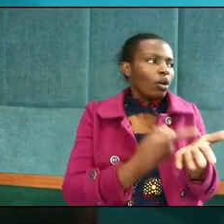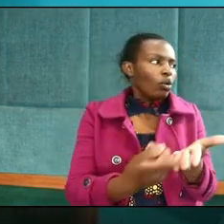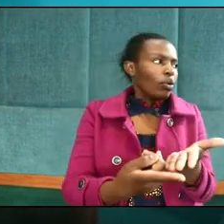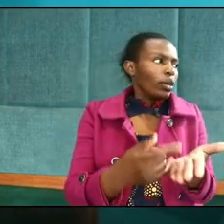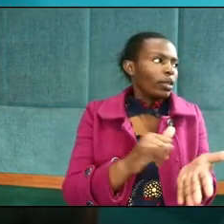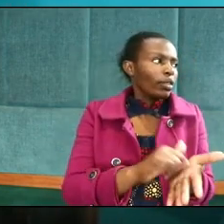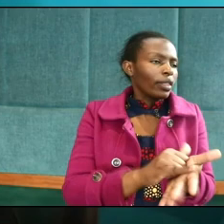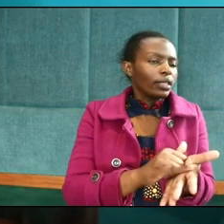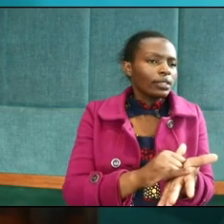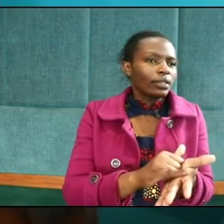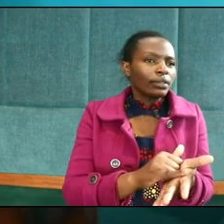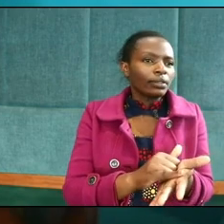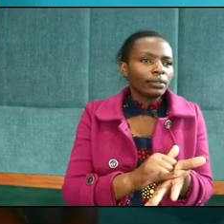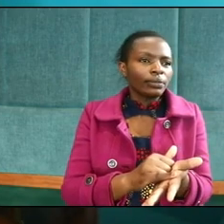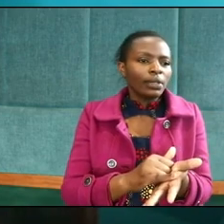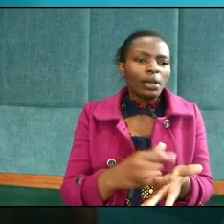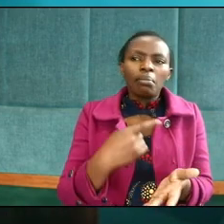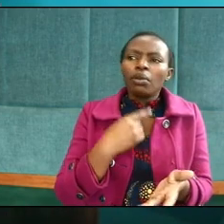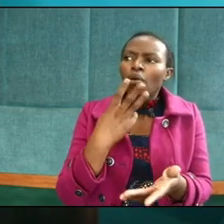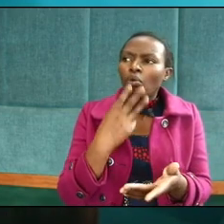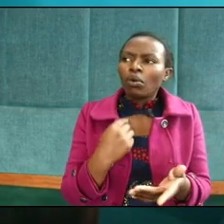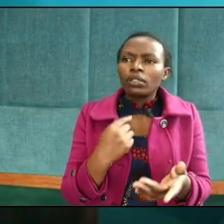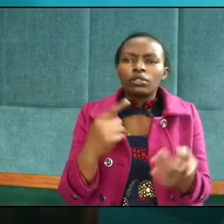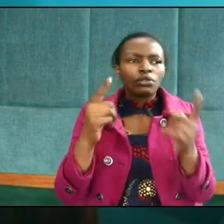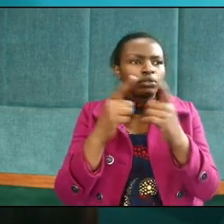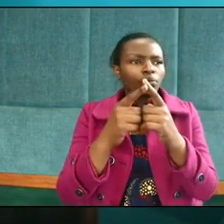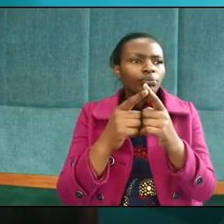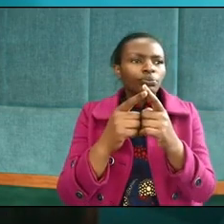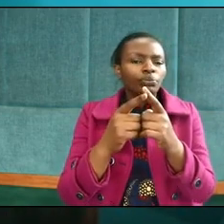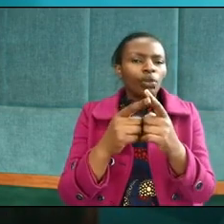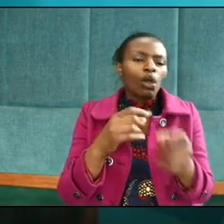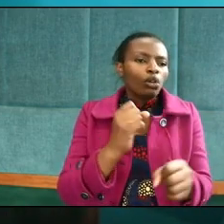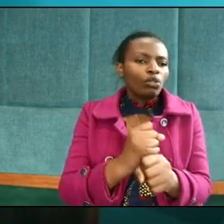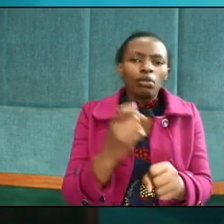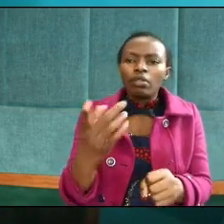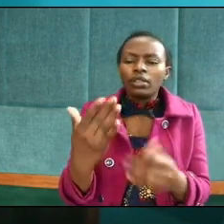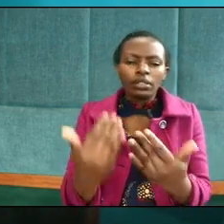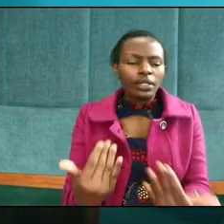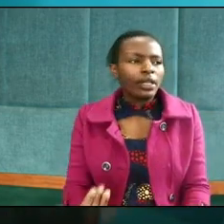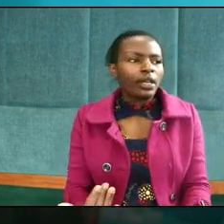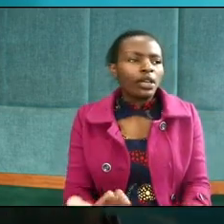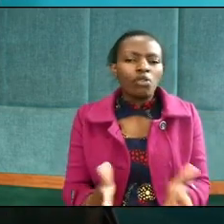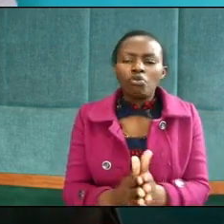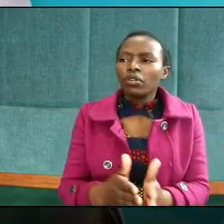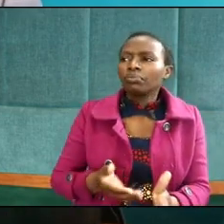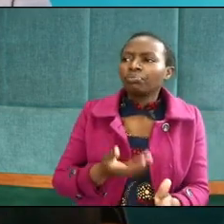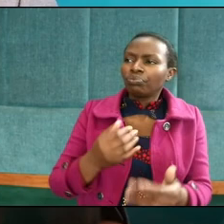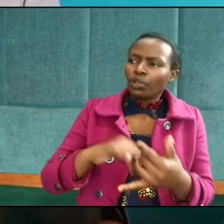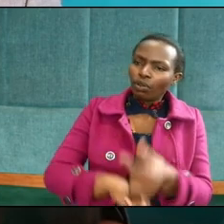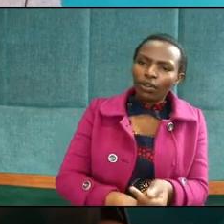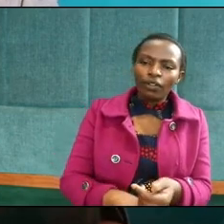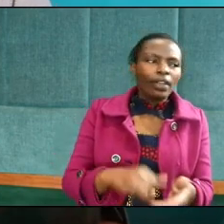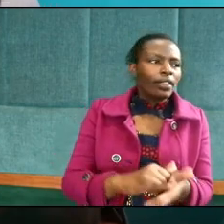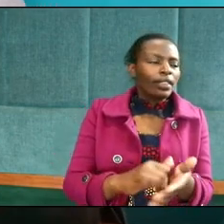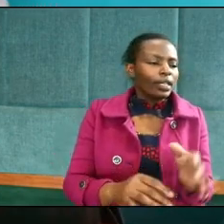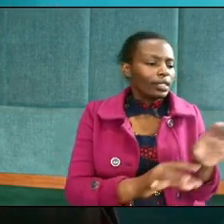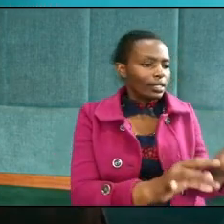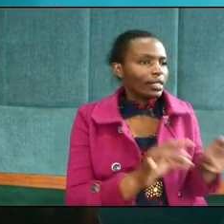I prefer doing this presentation with my wife, who carries the aspect of mental